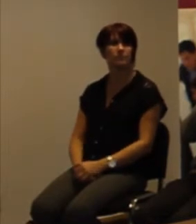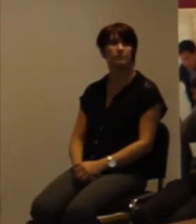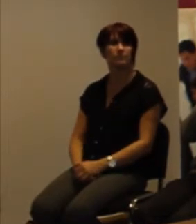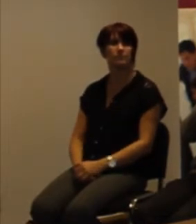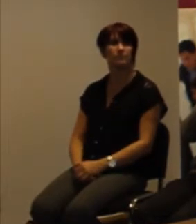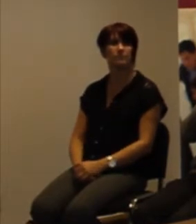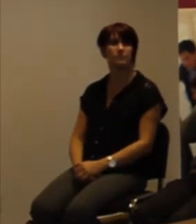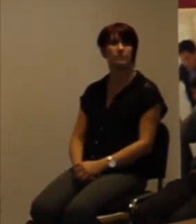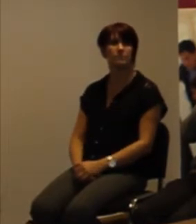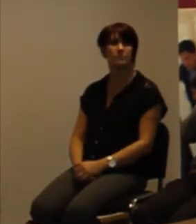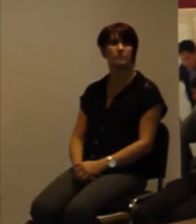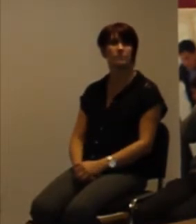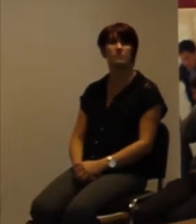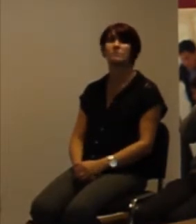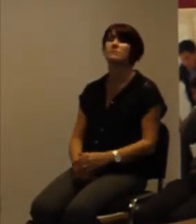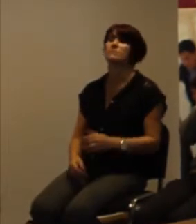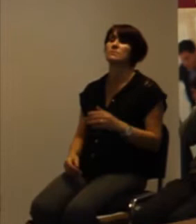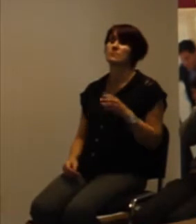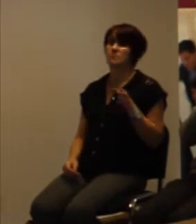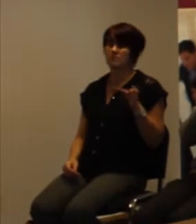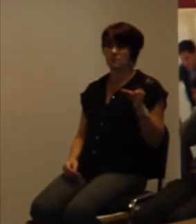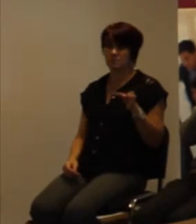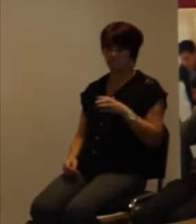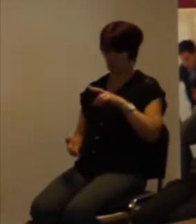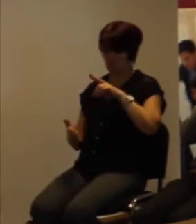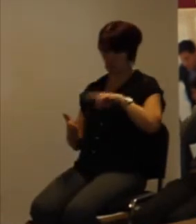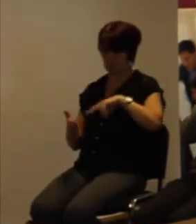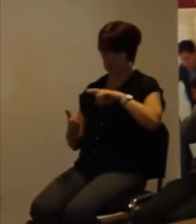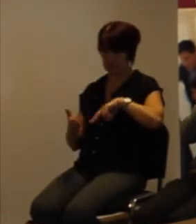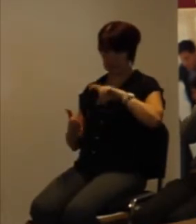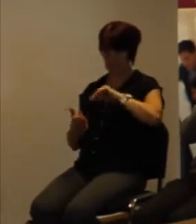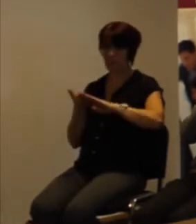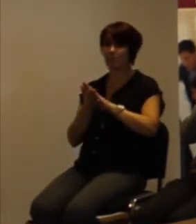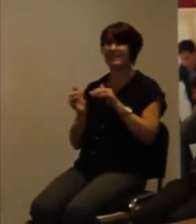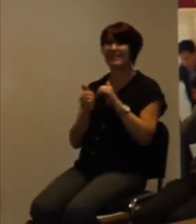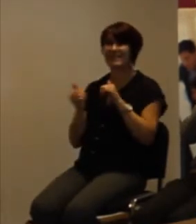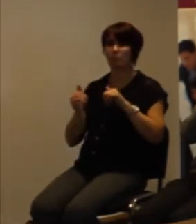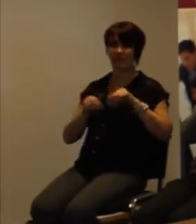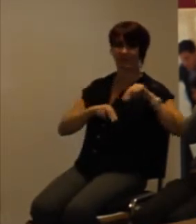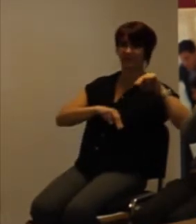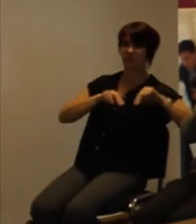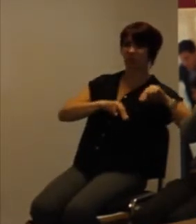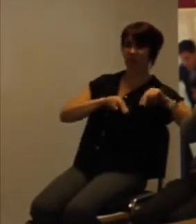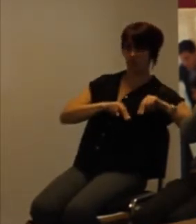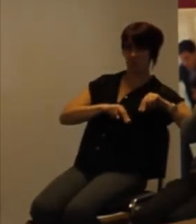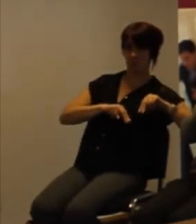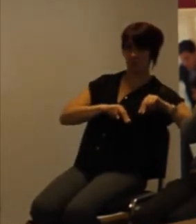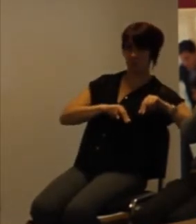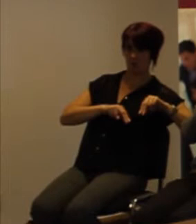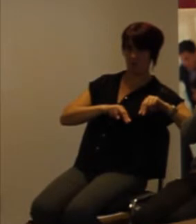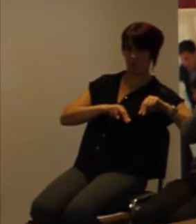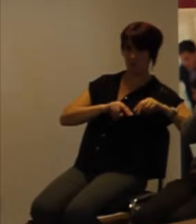Okay, when a reader is used, a separate invigilator is also required to